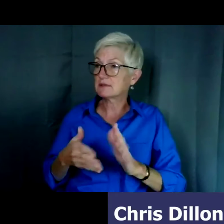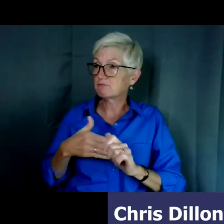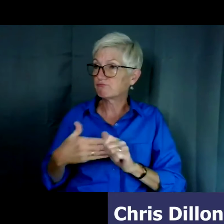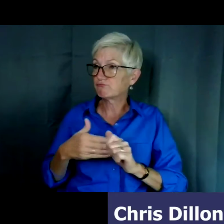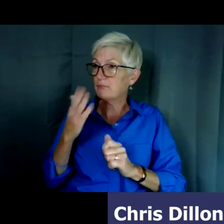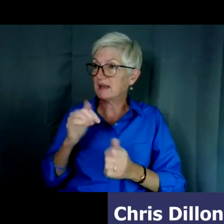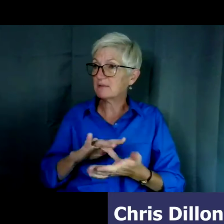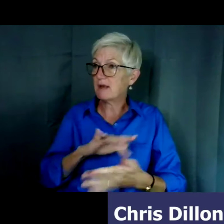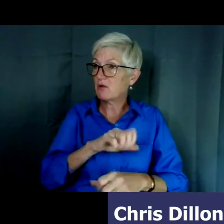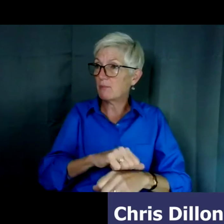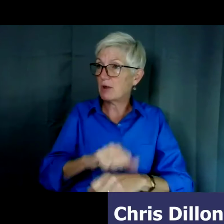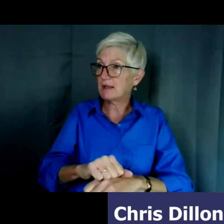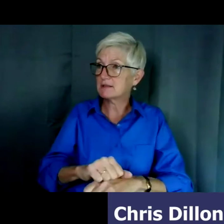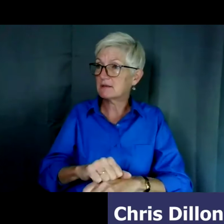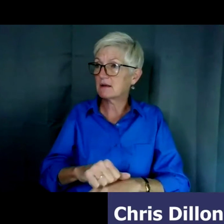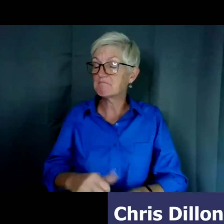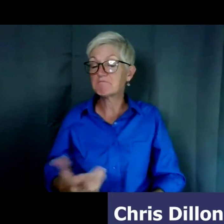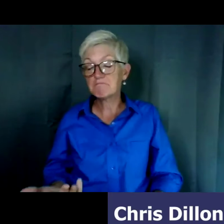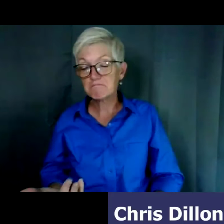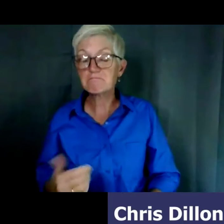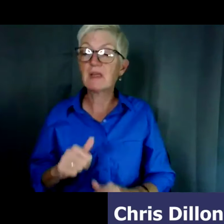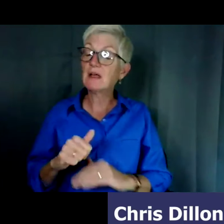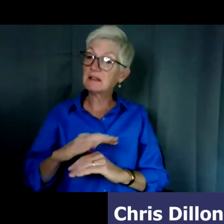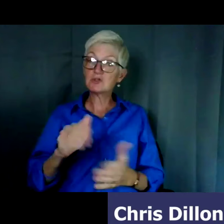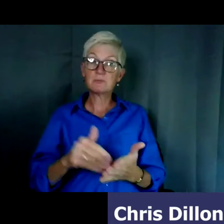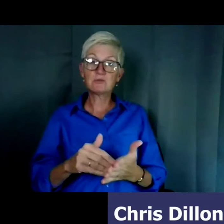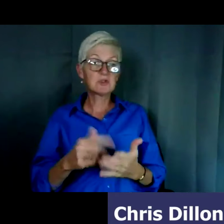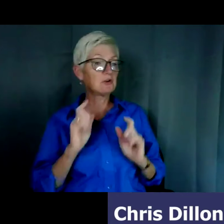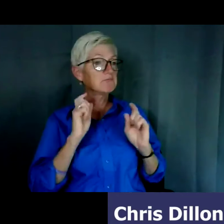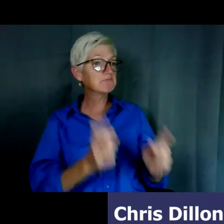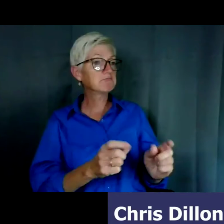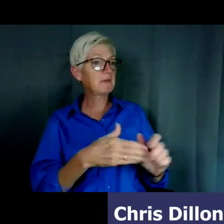appointments. The distribution center was able to accommodate.